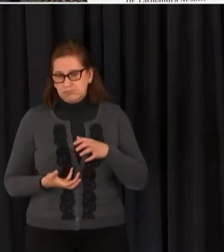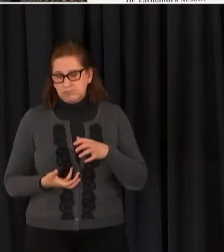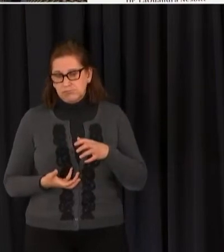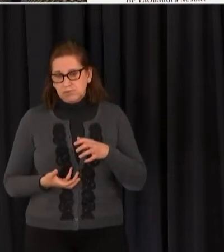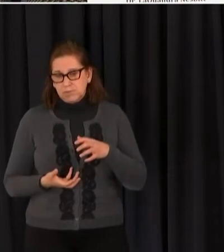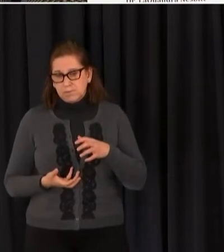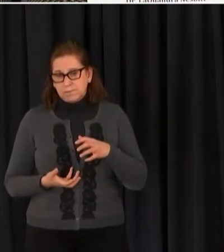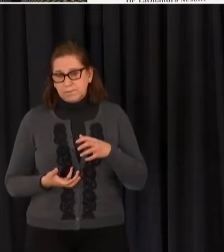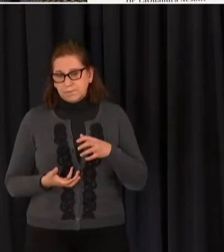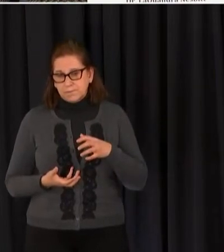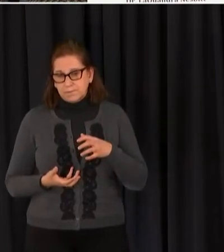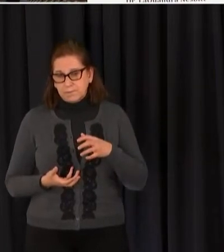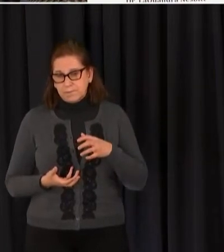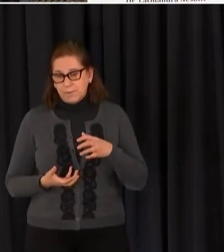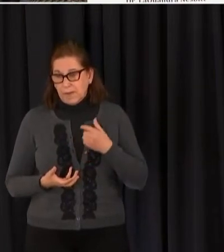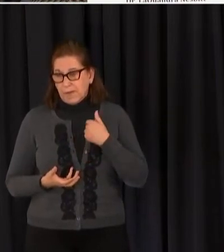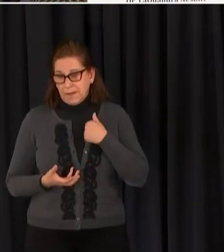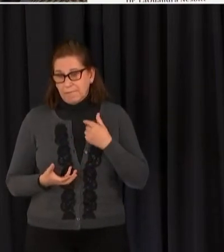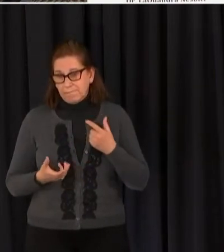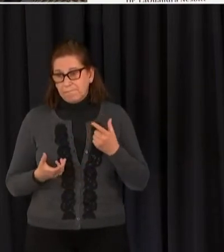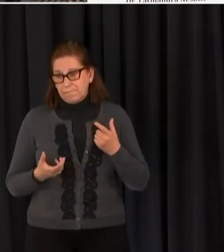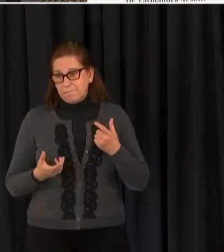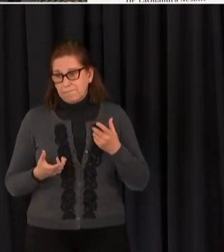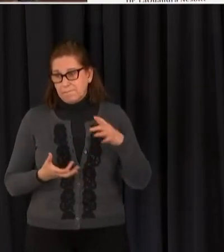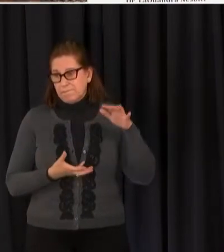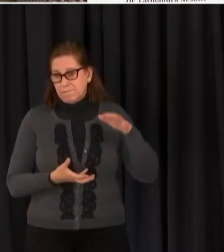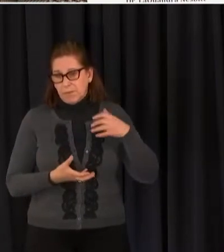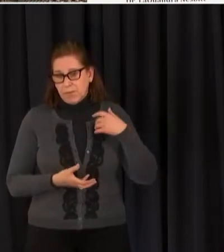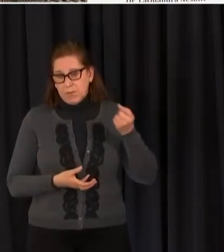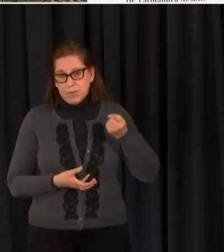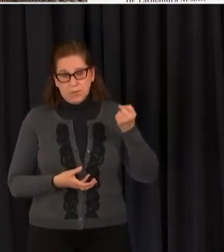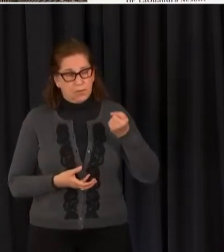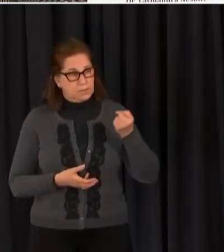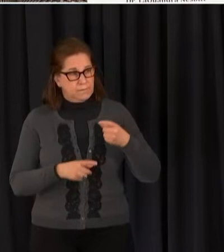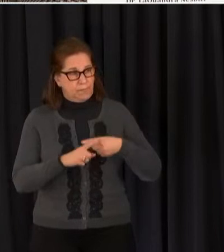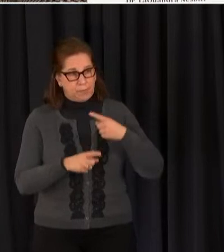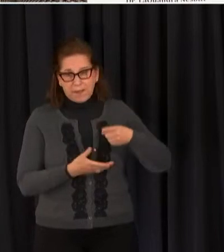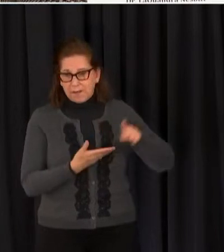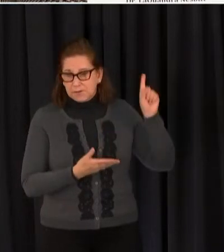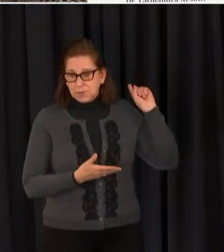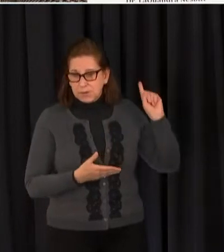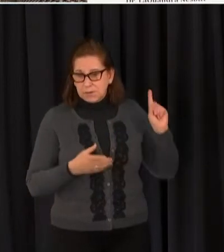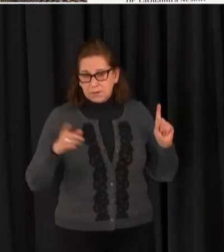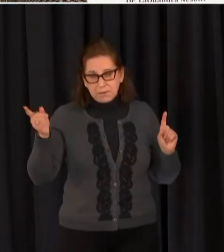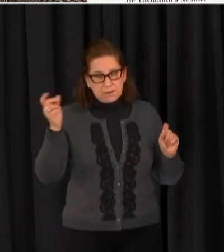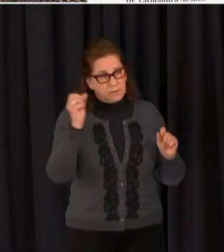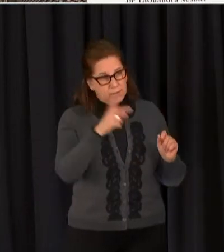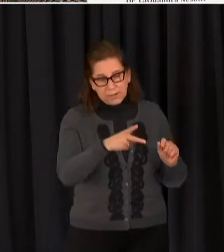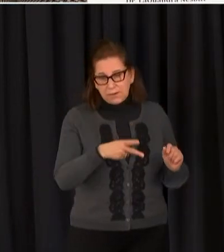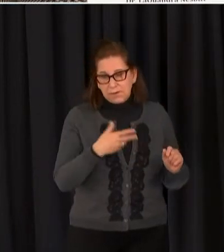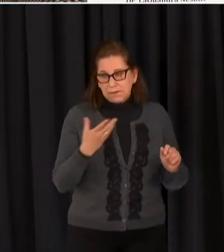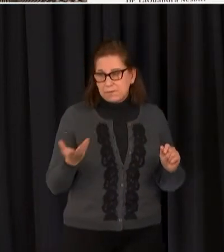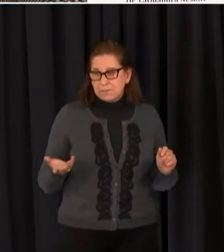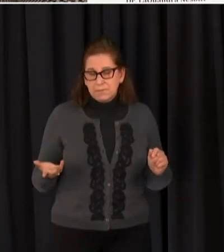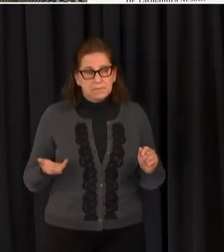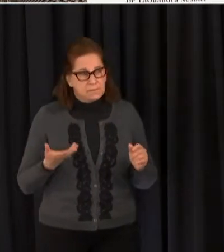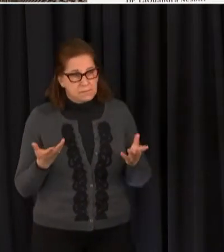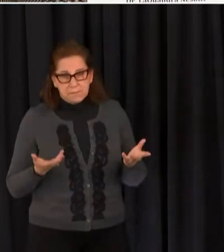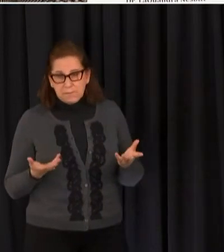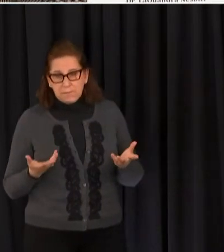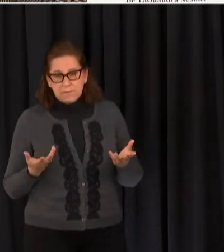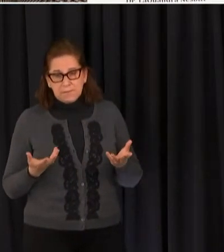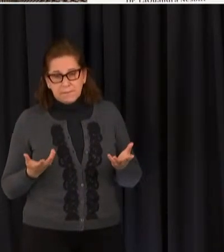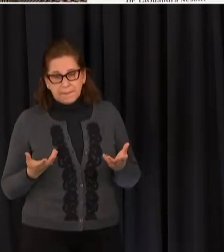big initiative that is planned. So that happened last week as well. Characterize, if you would, the response